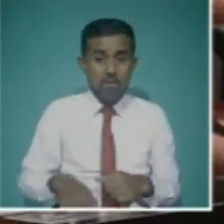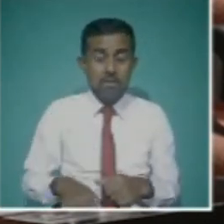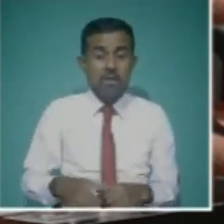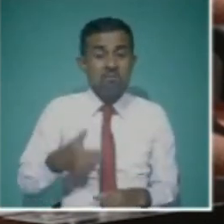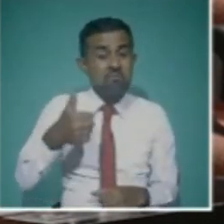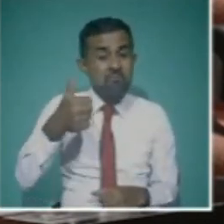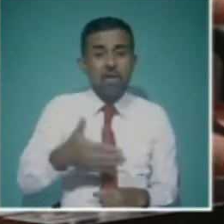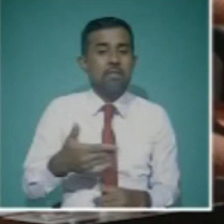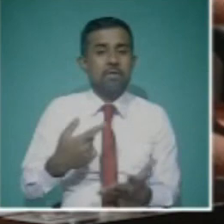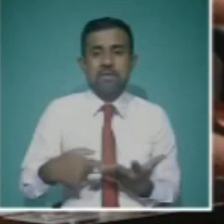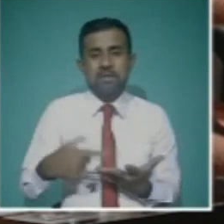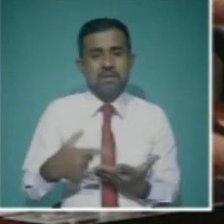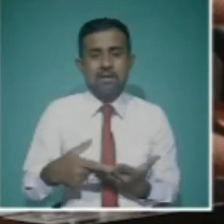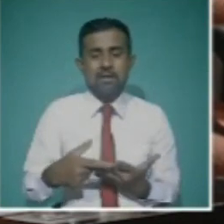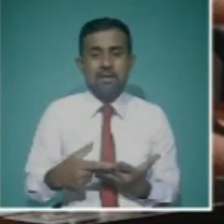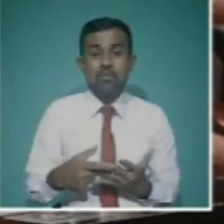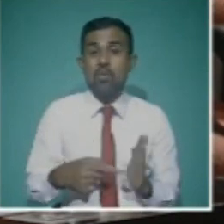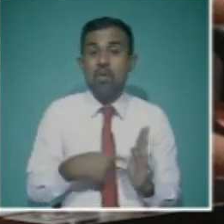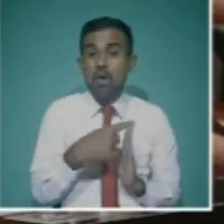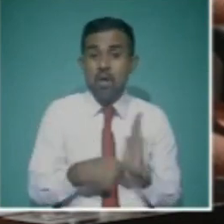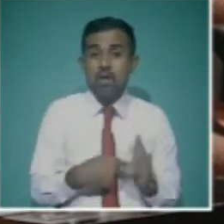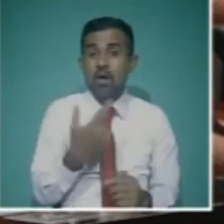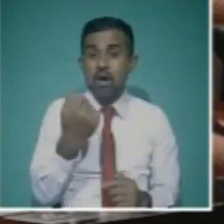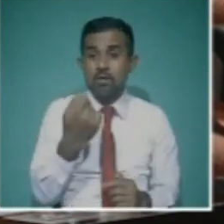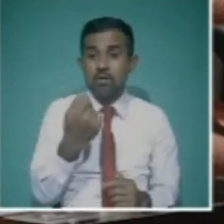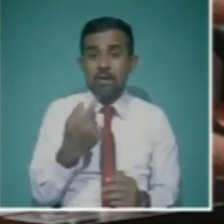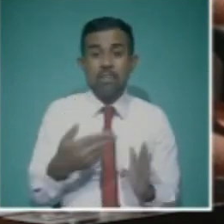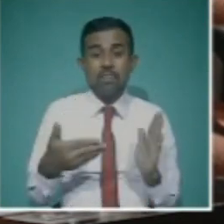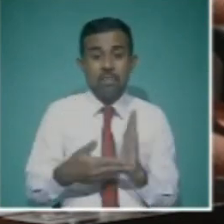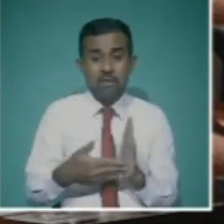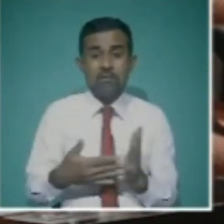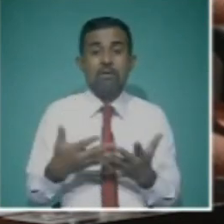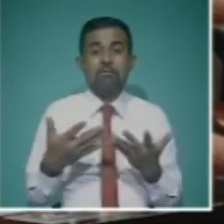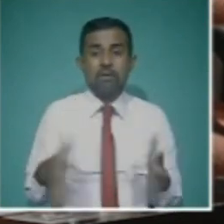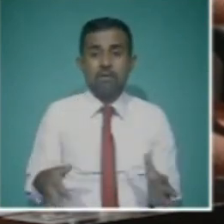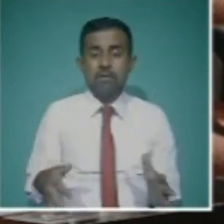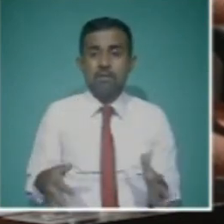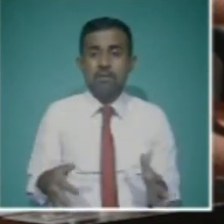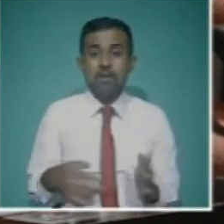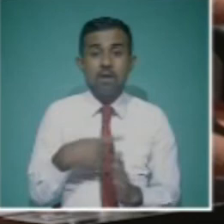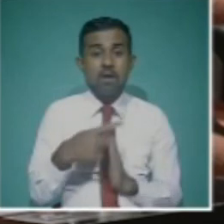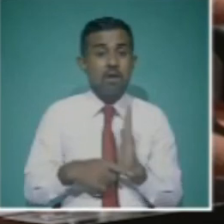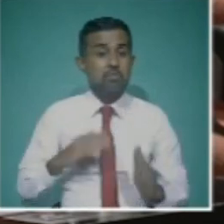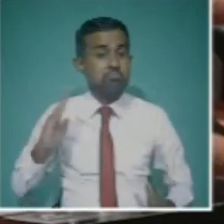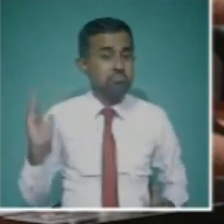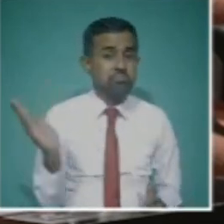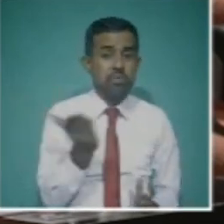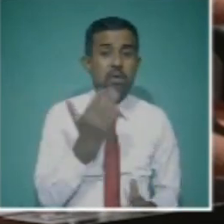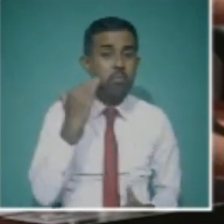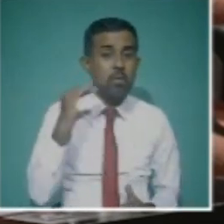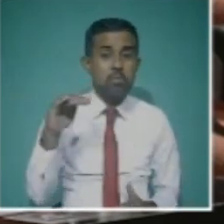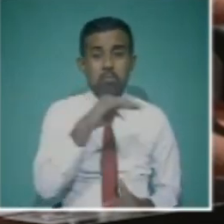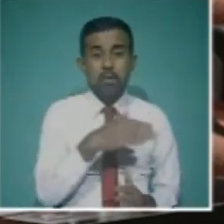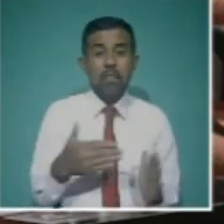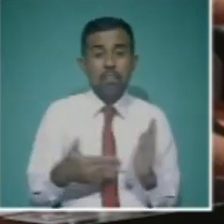Because the economy in the country is suffering, the ordinary people across the country are suffering, but the people of the Northeast,